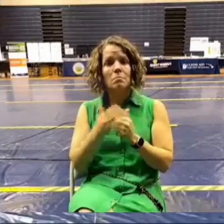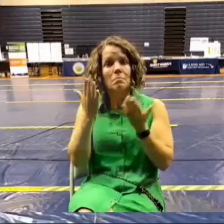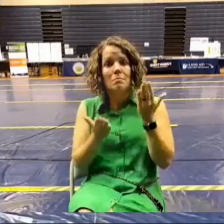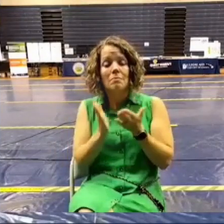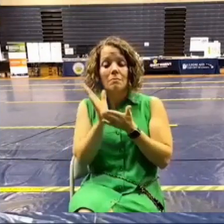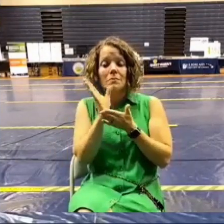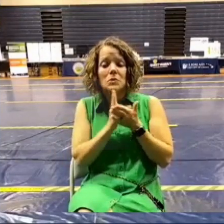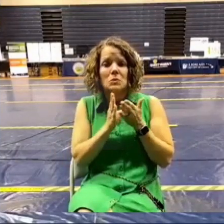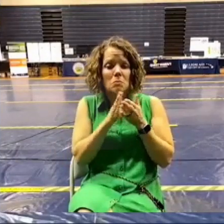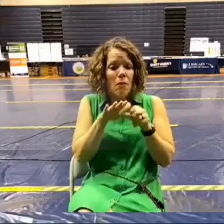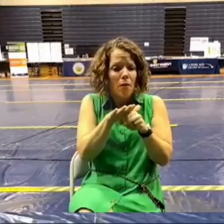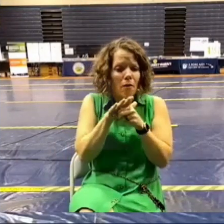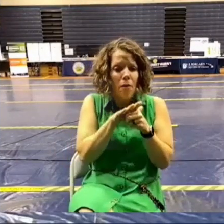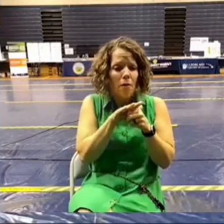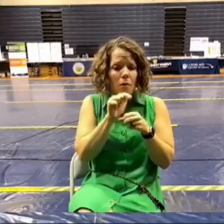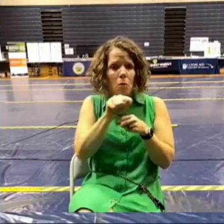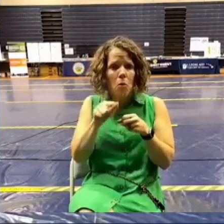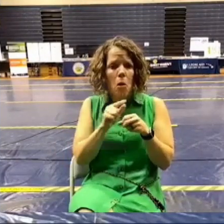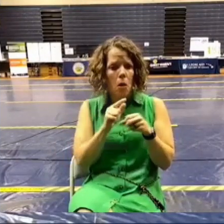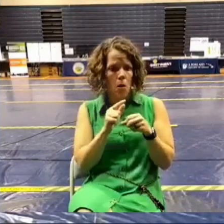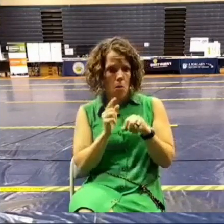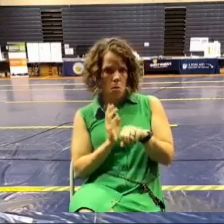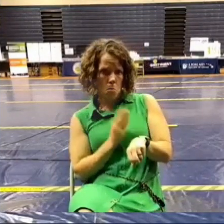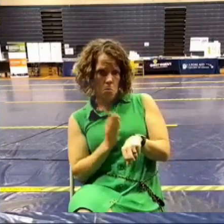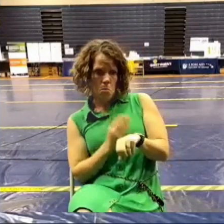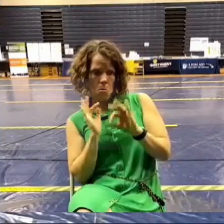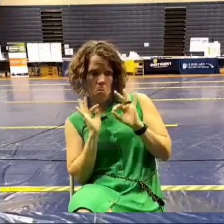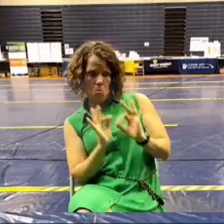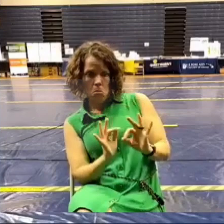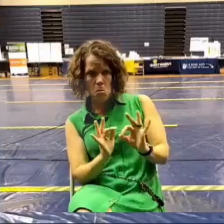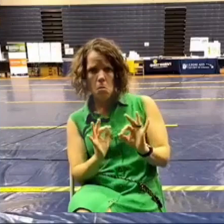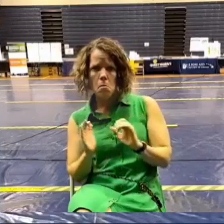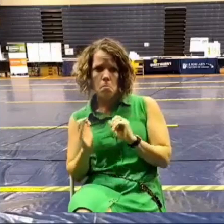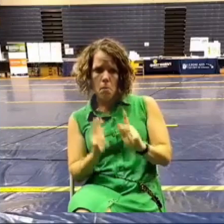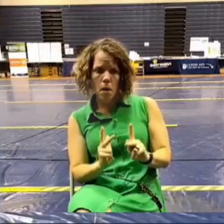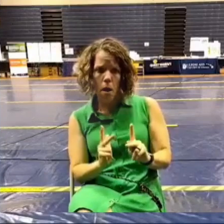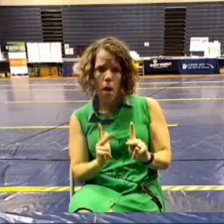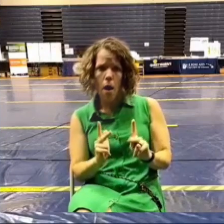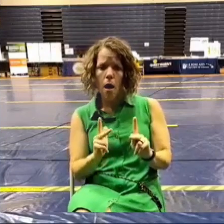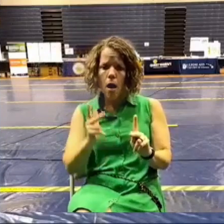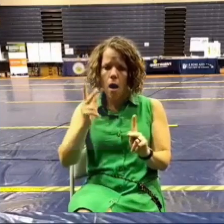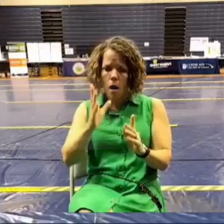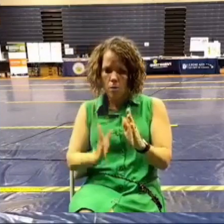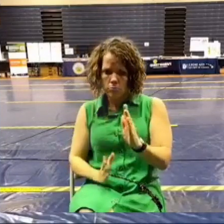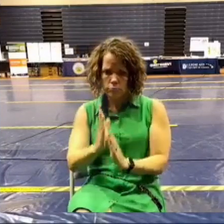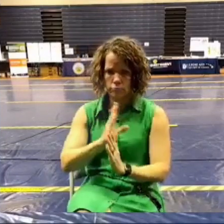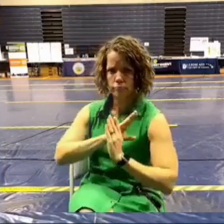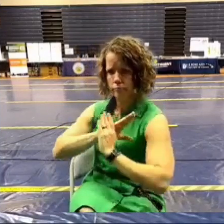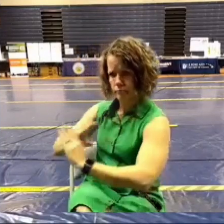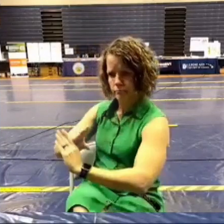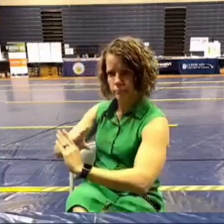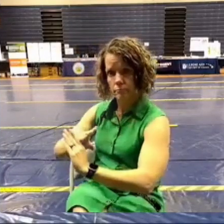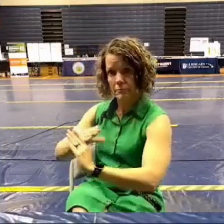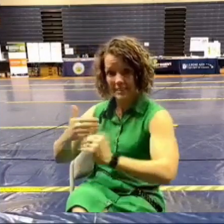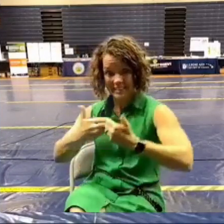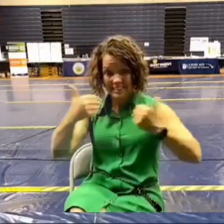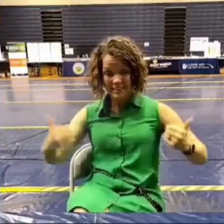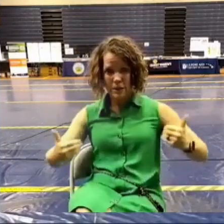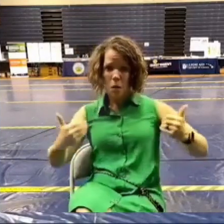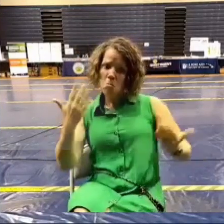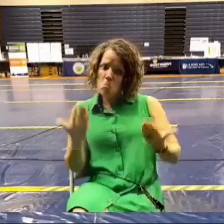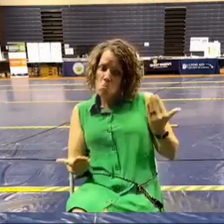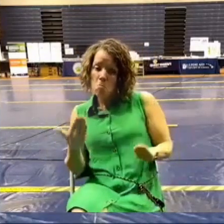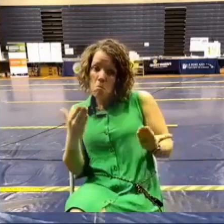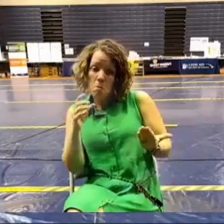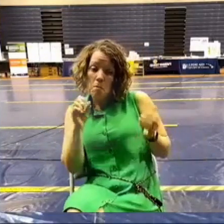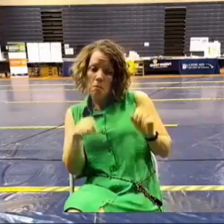amend smaller areas as we move through and see what do we get. We might be able to isolate and take a smaller portion, amend that,